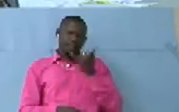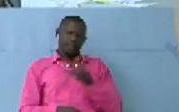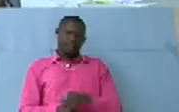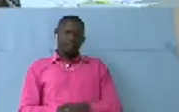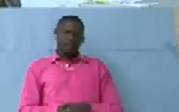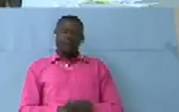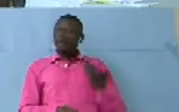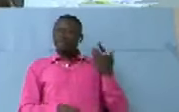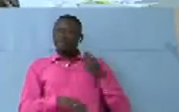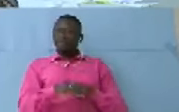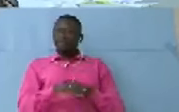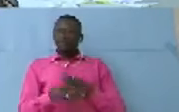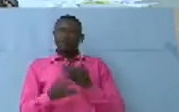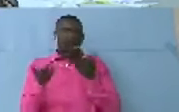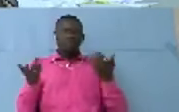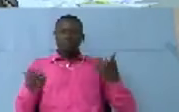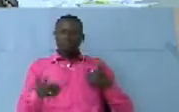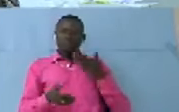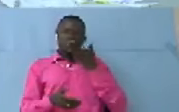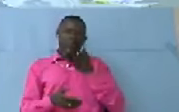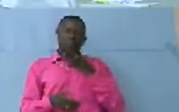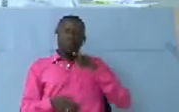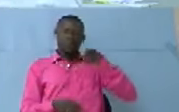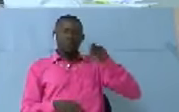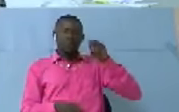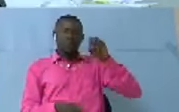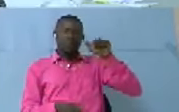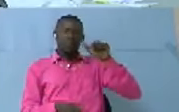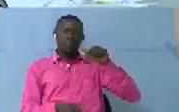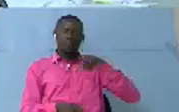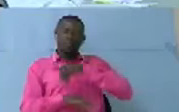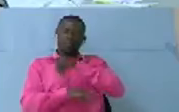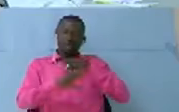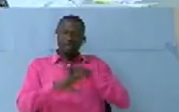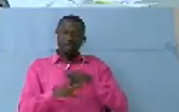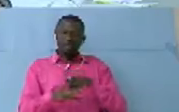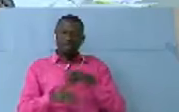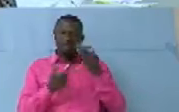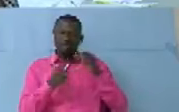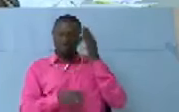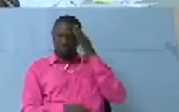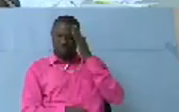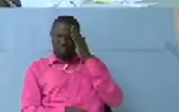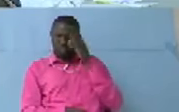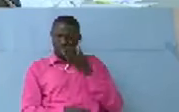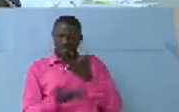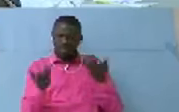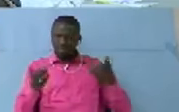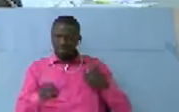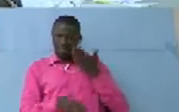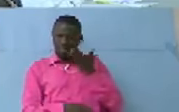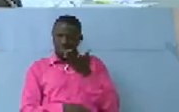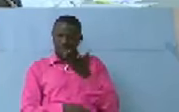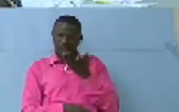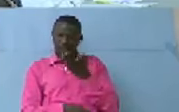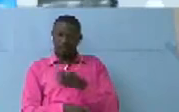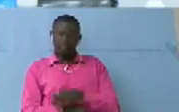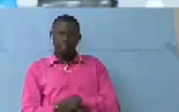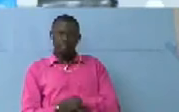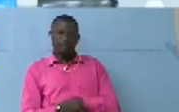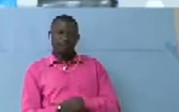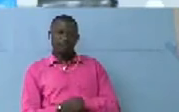Yeah. At that time, there are many people at the NIA premises, as far as you know. What time go? More than one of my NIA was working. What time are